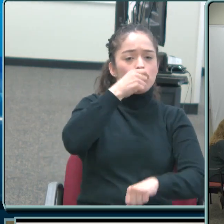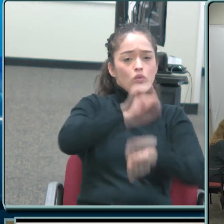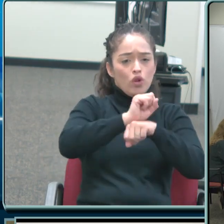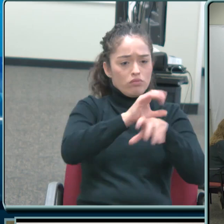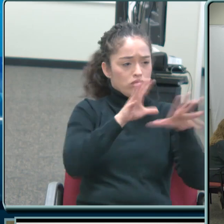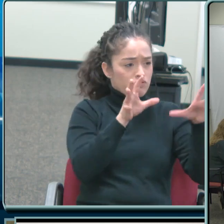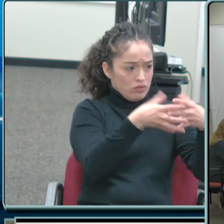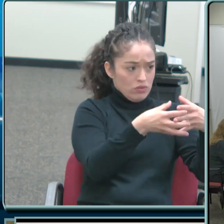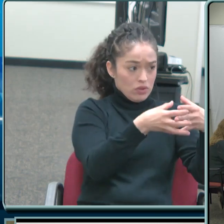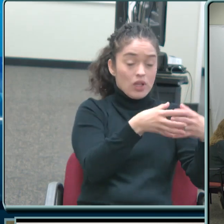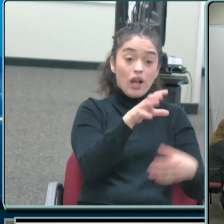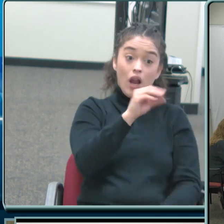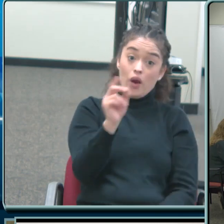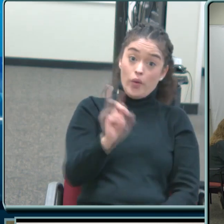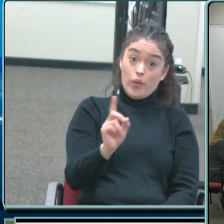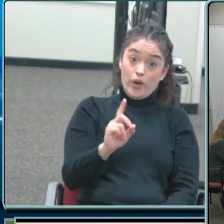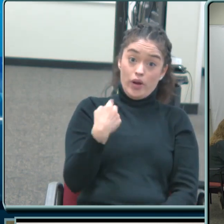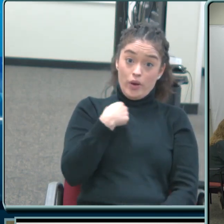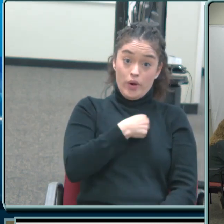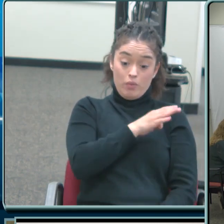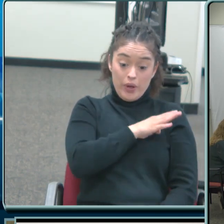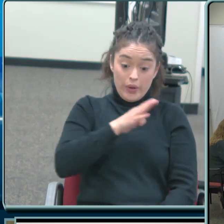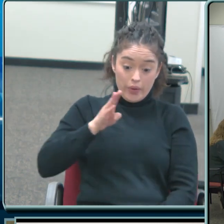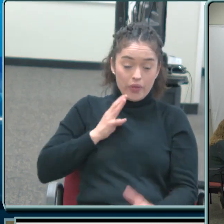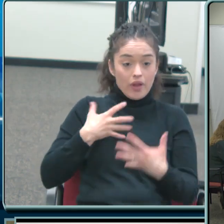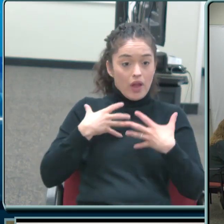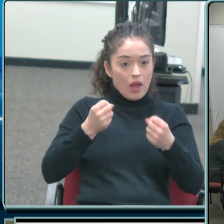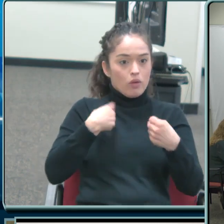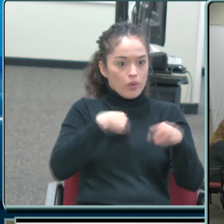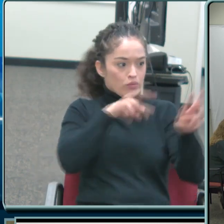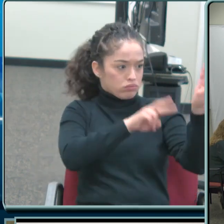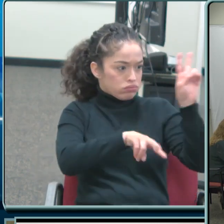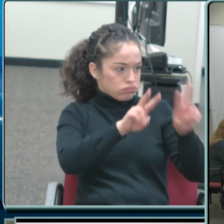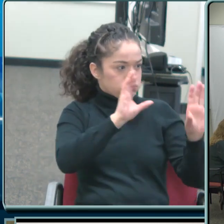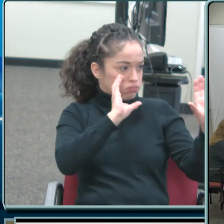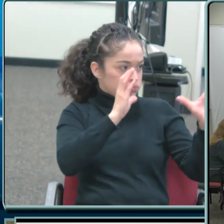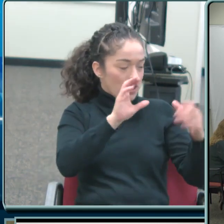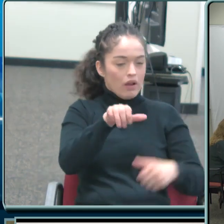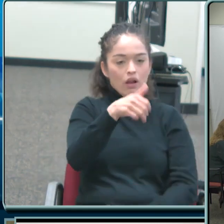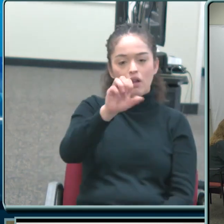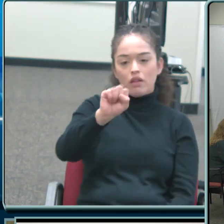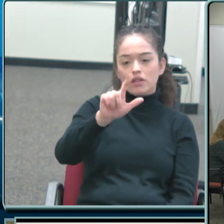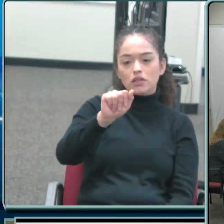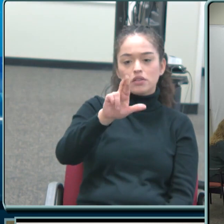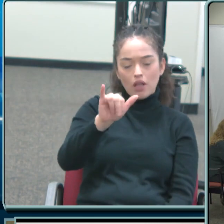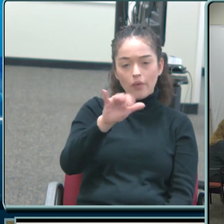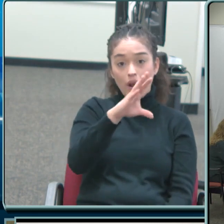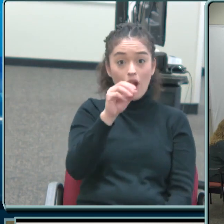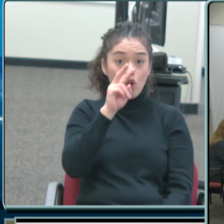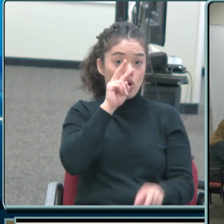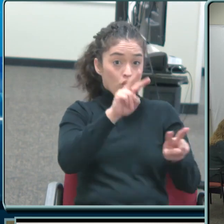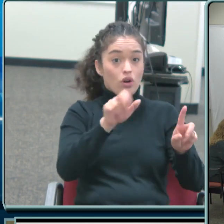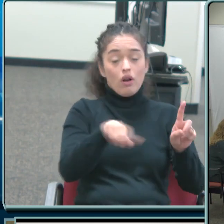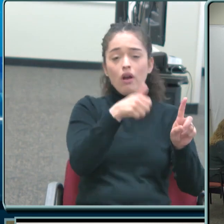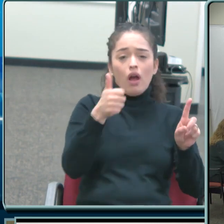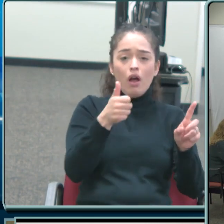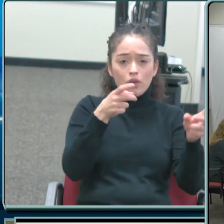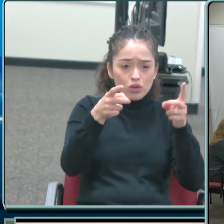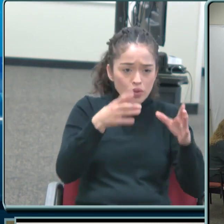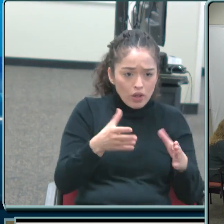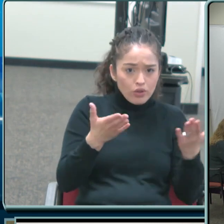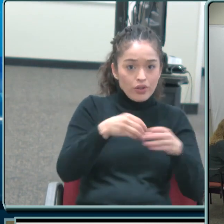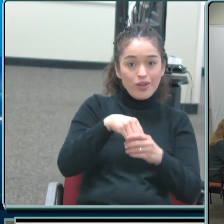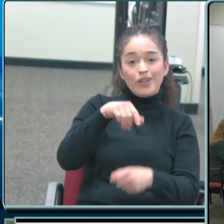workforce. And whereas the Board of Health also reviewed the salaries of other members of county leadership and of other public health directors in